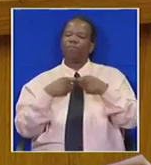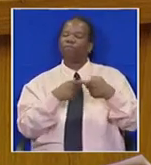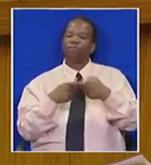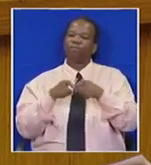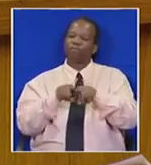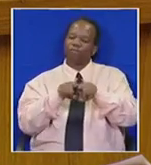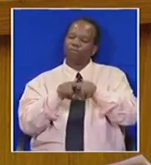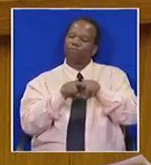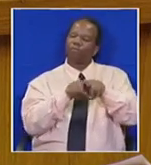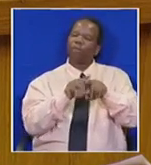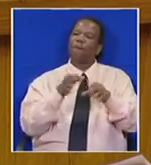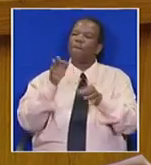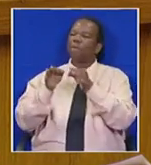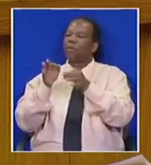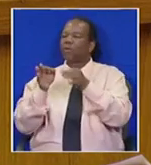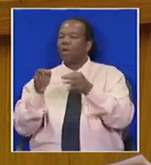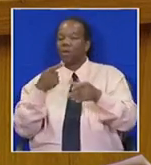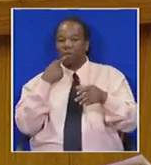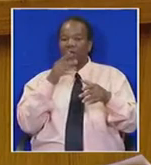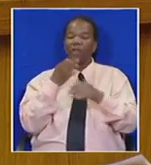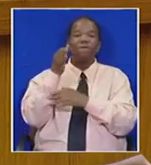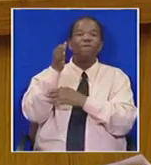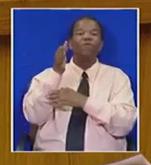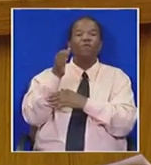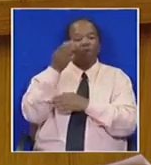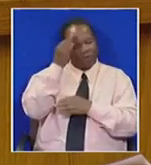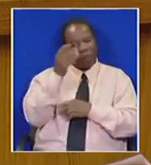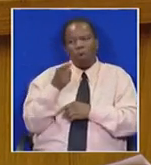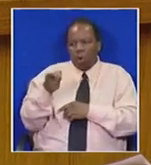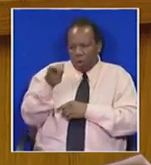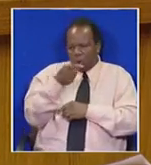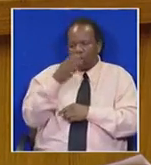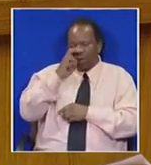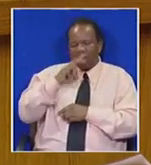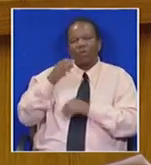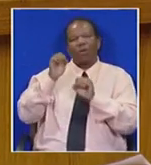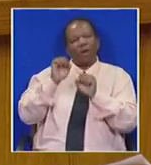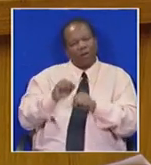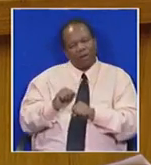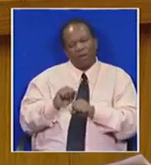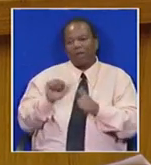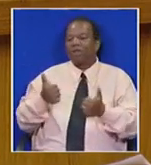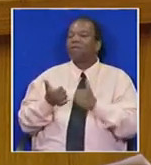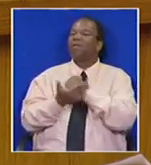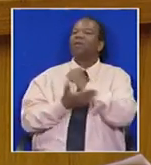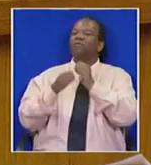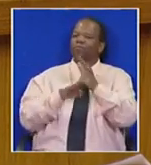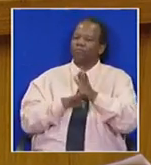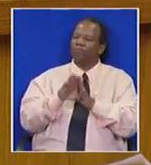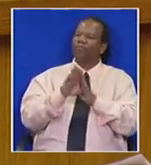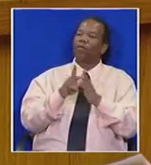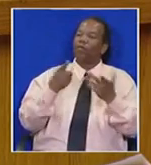based on our differing notions on the future of the state, but we should all agree that we need a capable state for the future of our